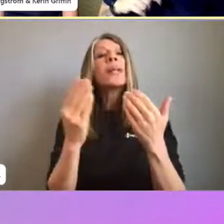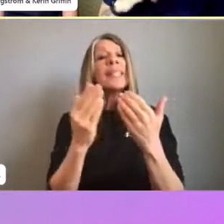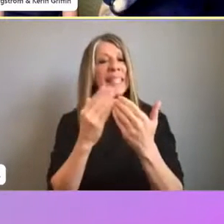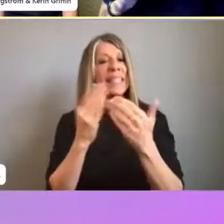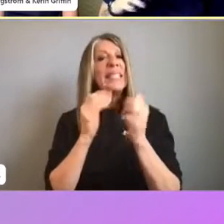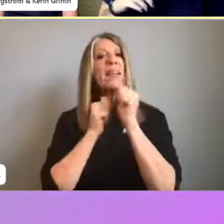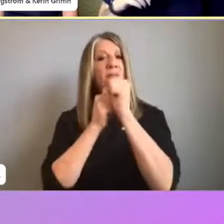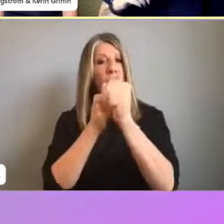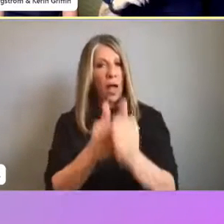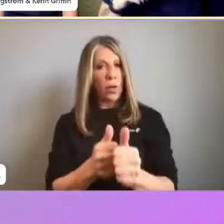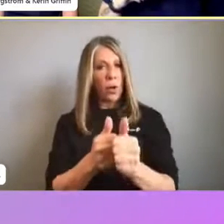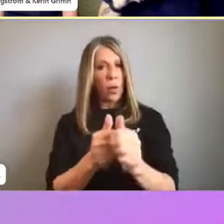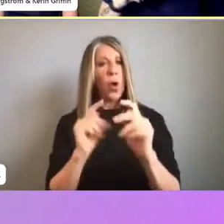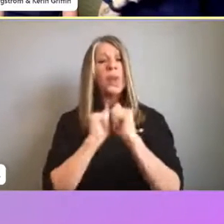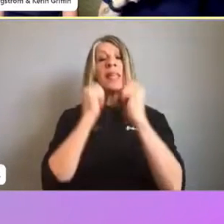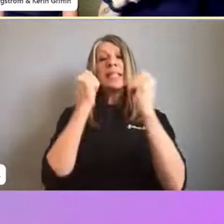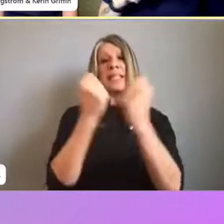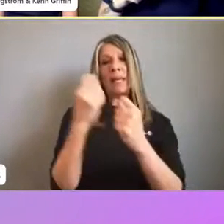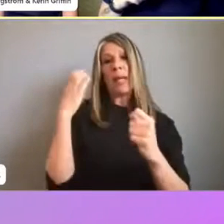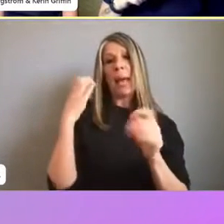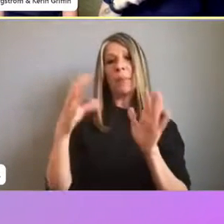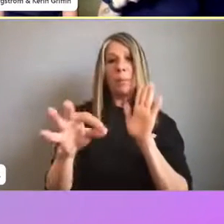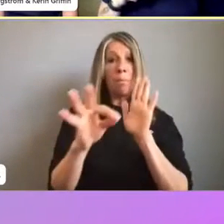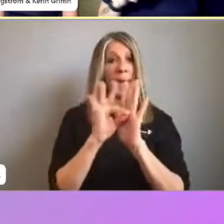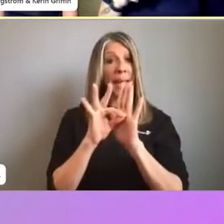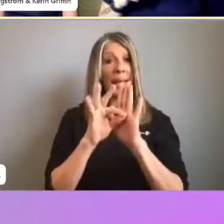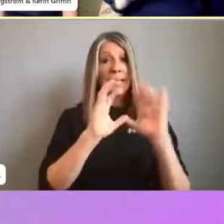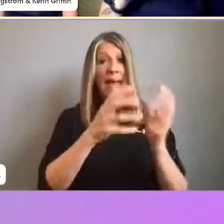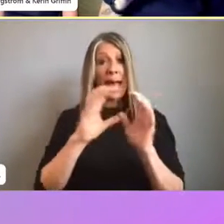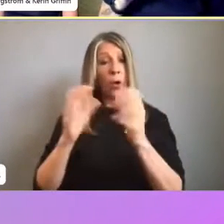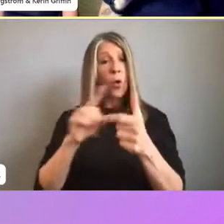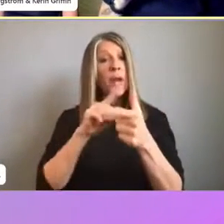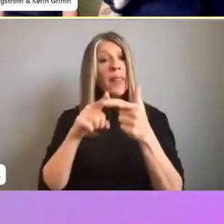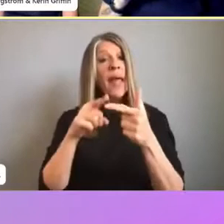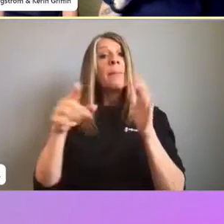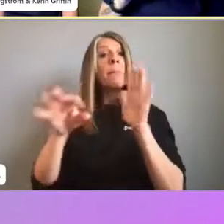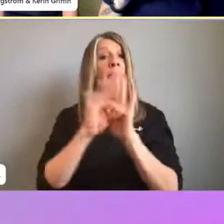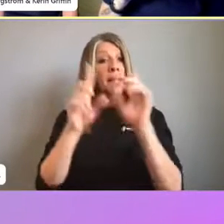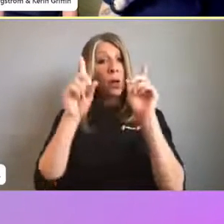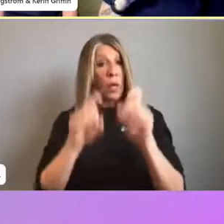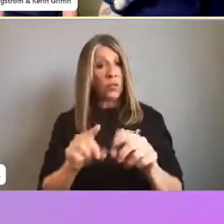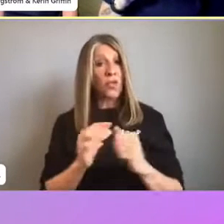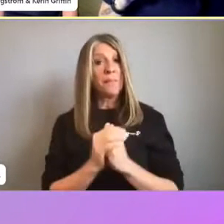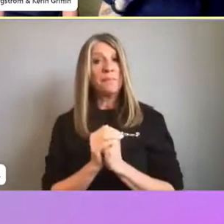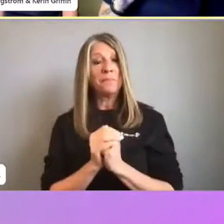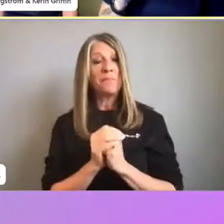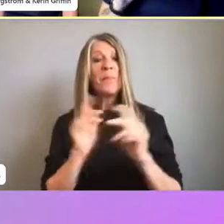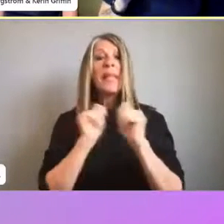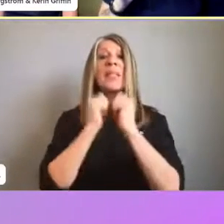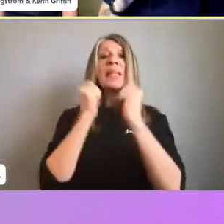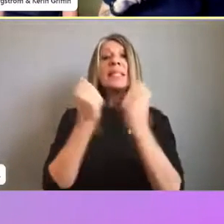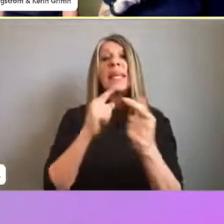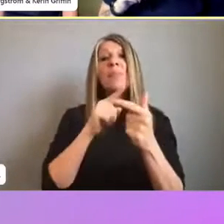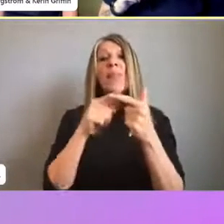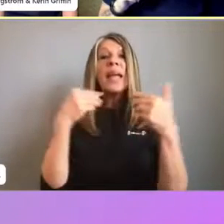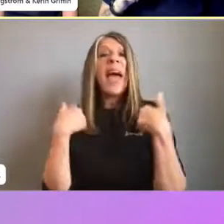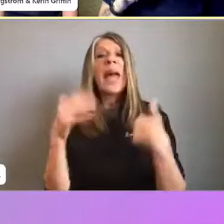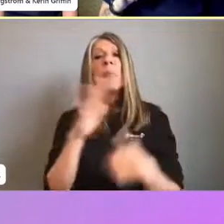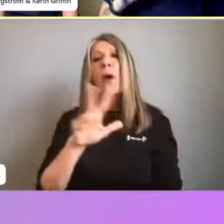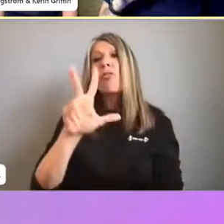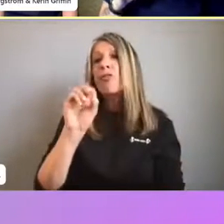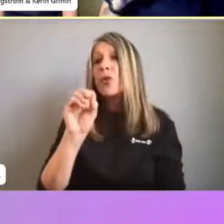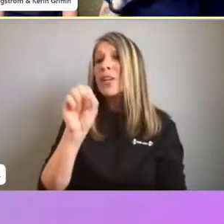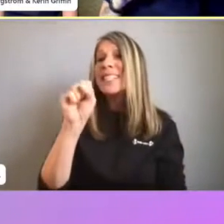follow. The team captain picked a category, then picked a question. The team then had roughly about